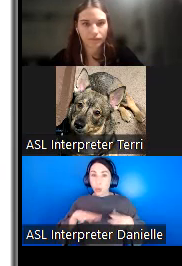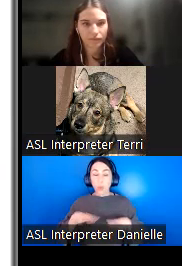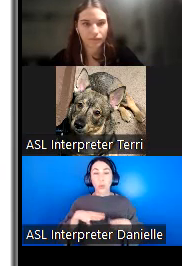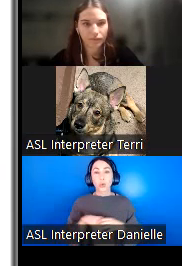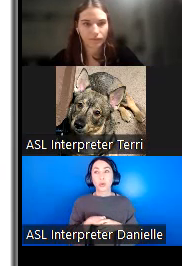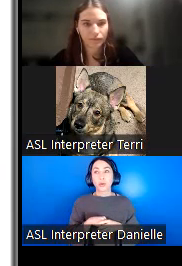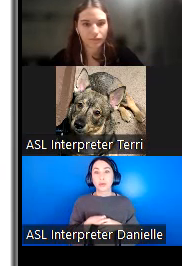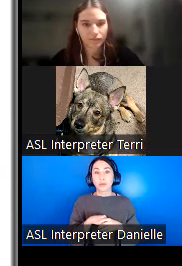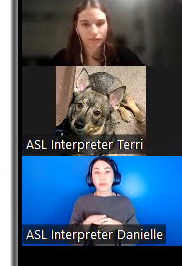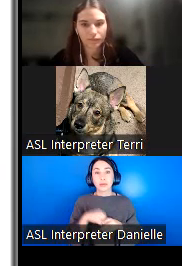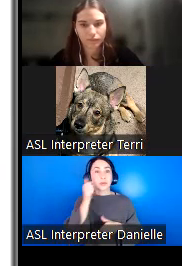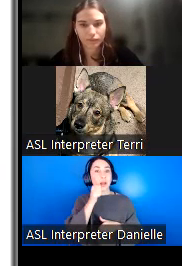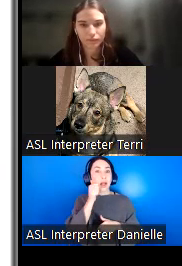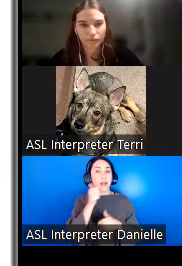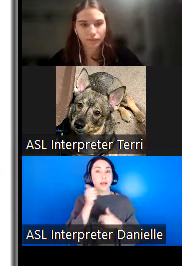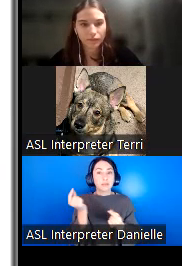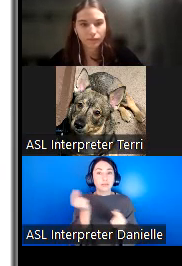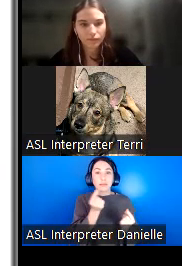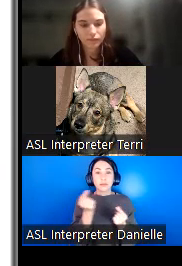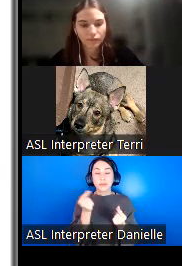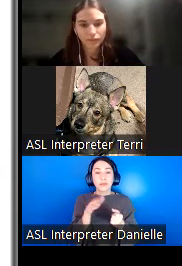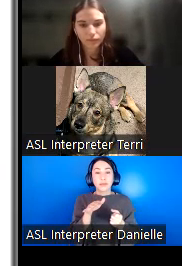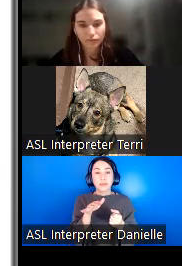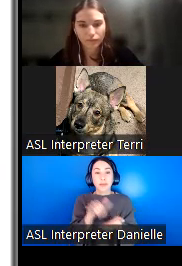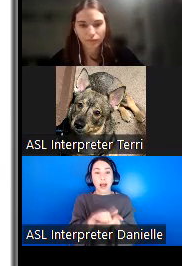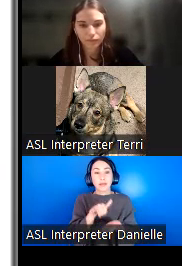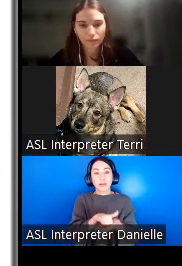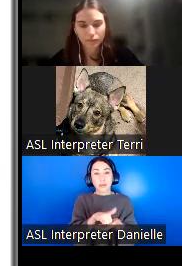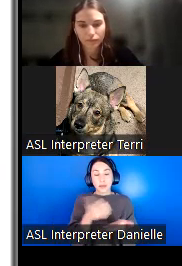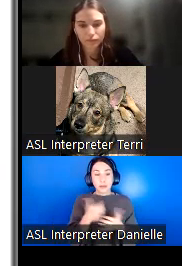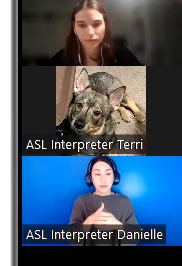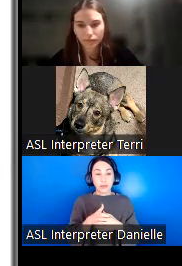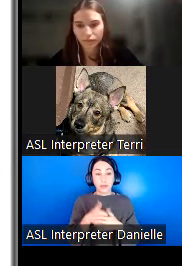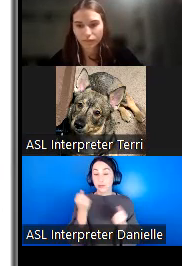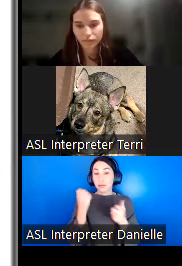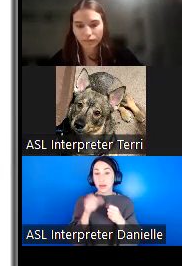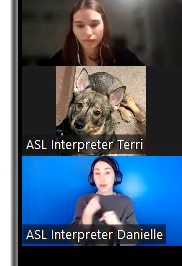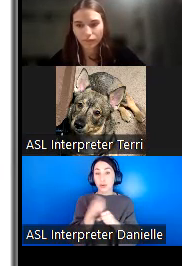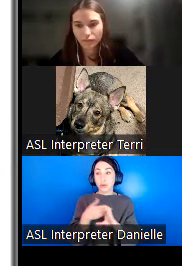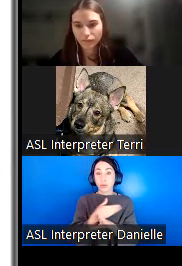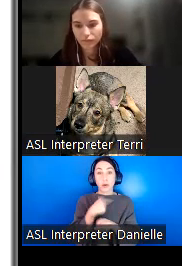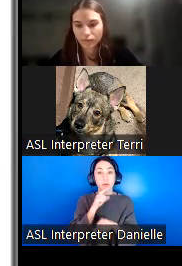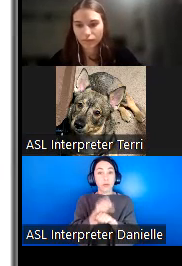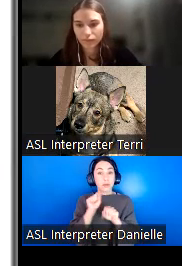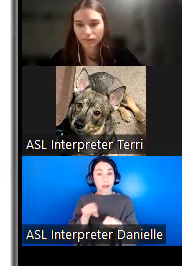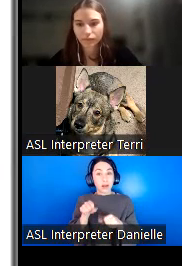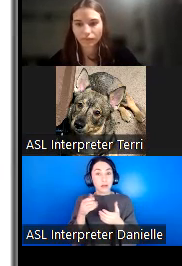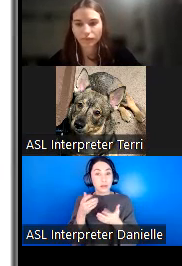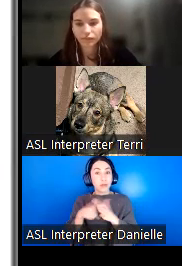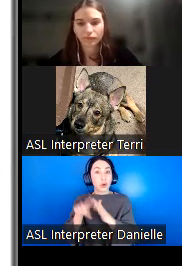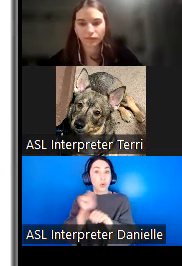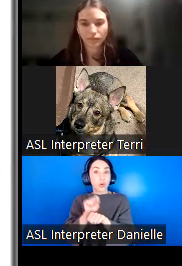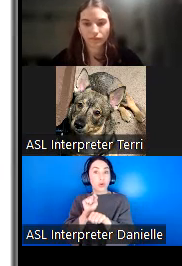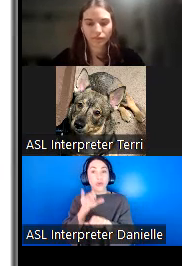doing the day-to-day of life suddenly became completely impossible. It was actually years before I was able to work again. I wasn't able to go back to the